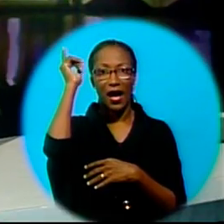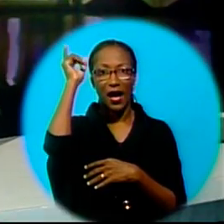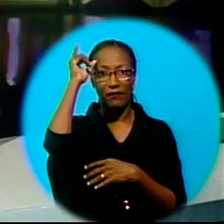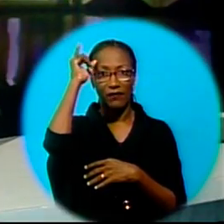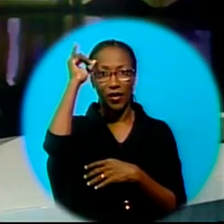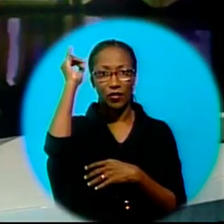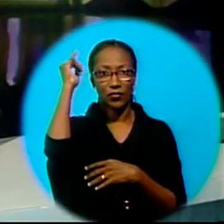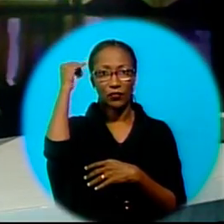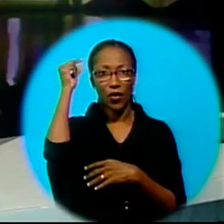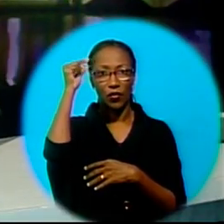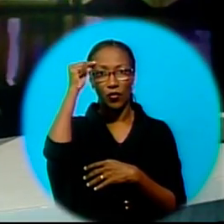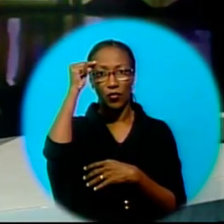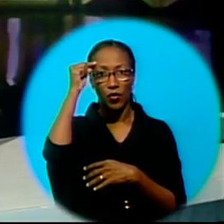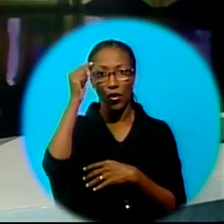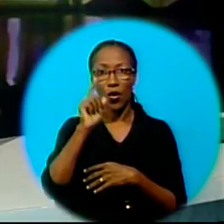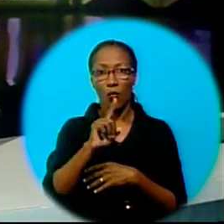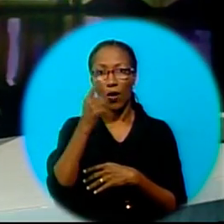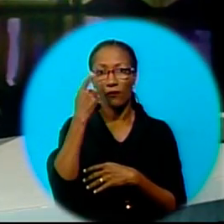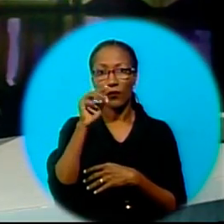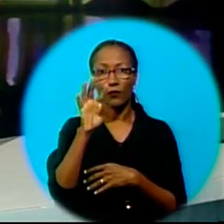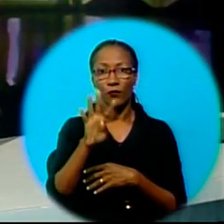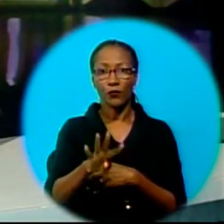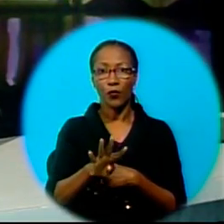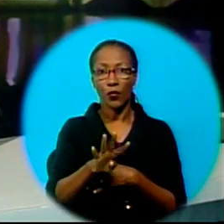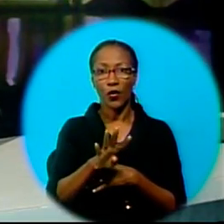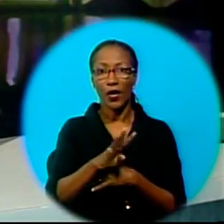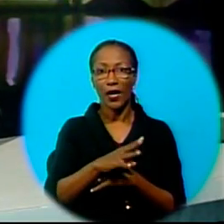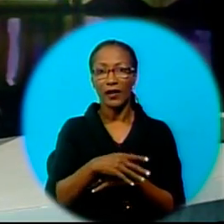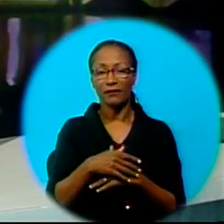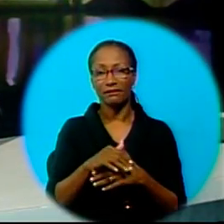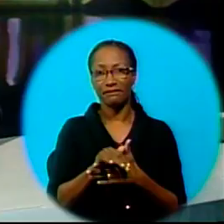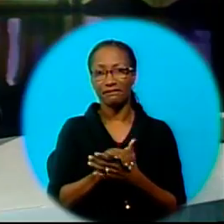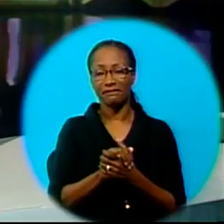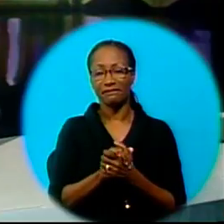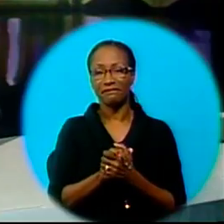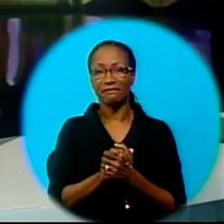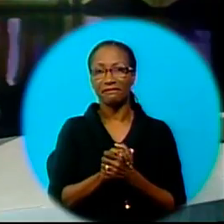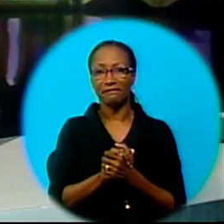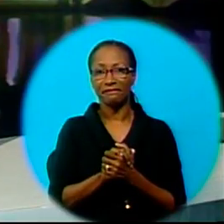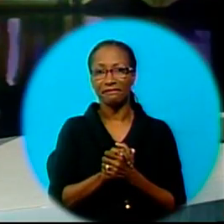one of 4 batsmen reaching double figures, top scoring with 40 in a losing effort.